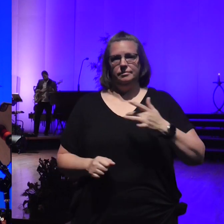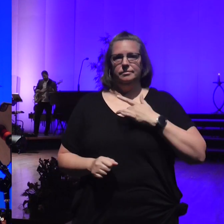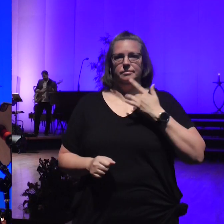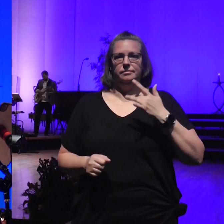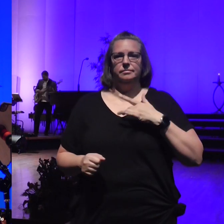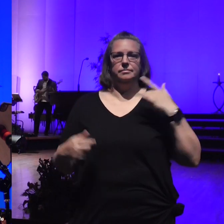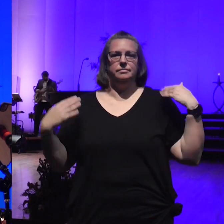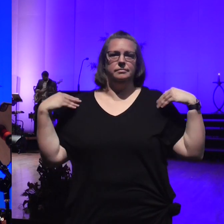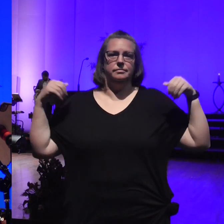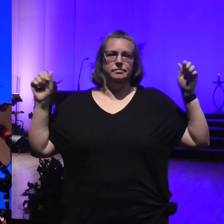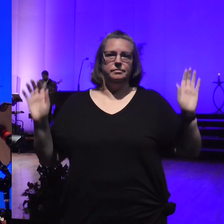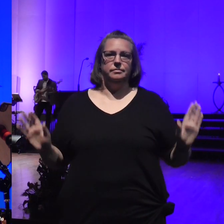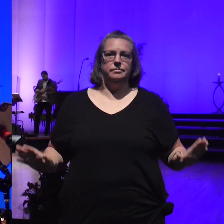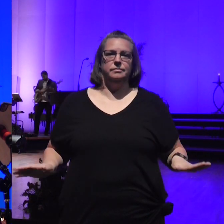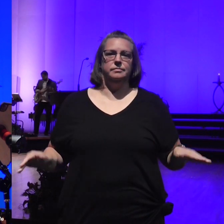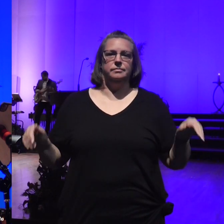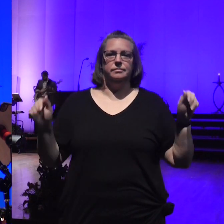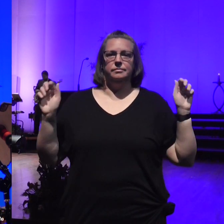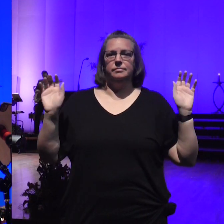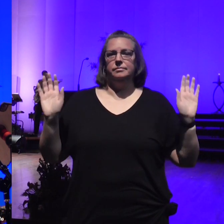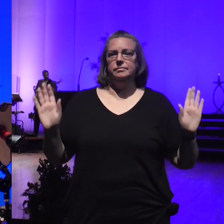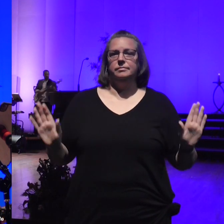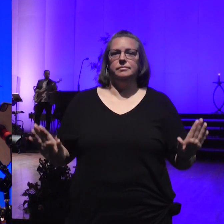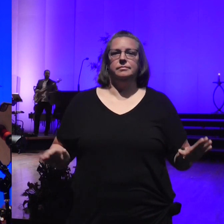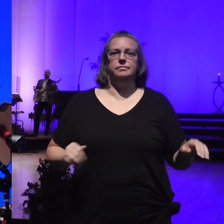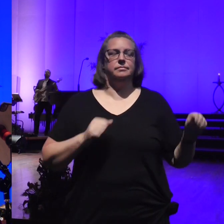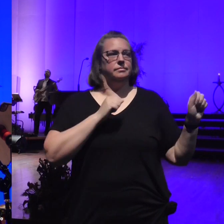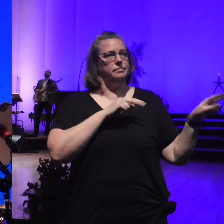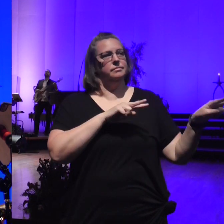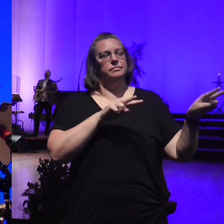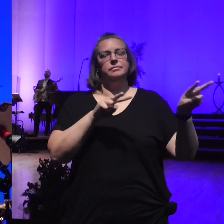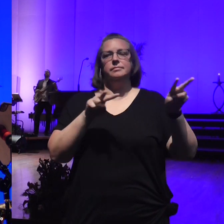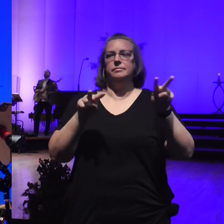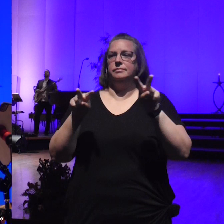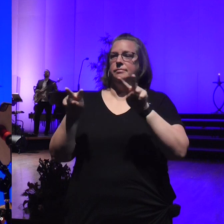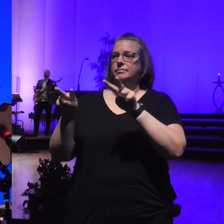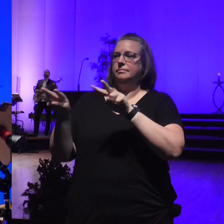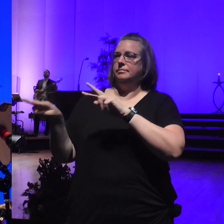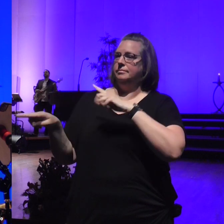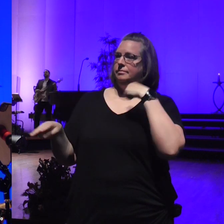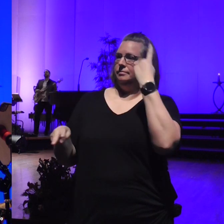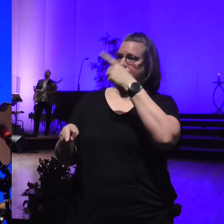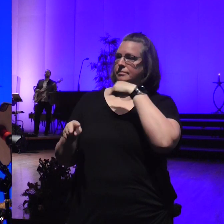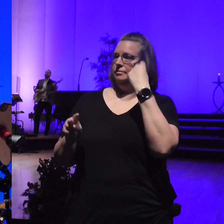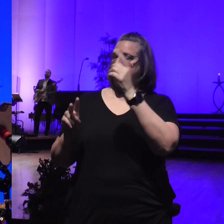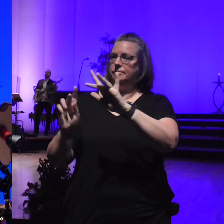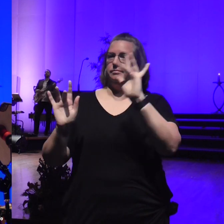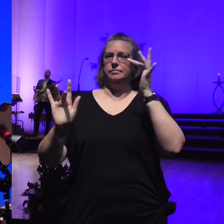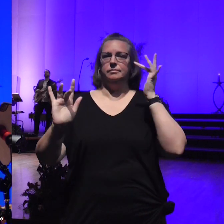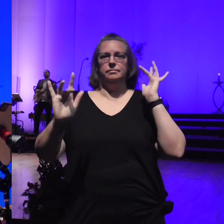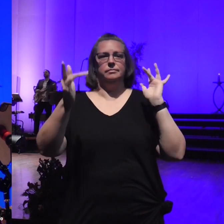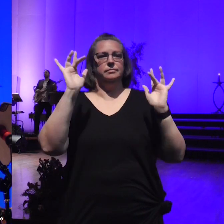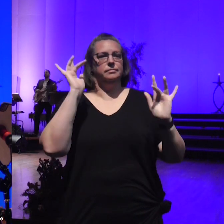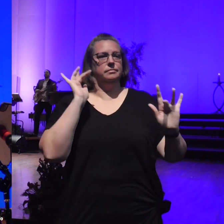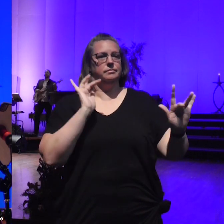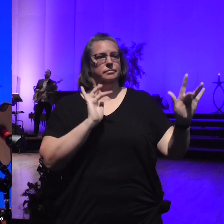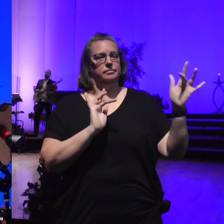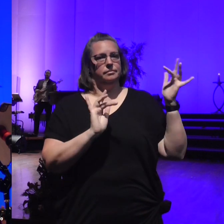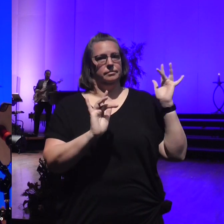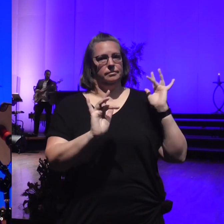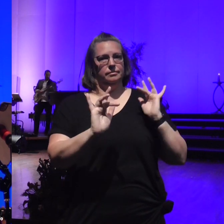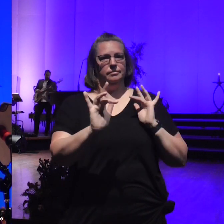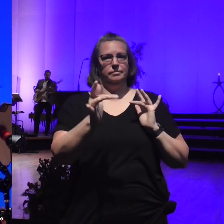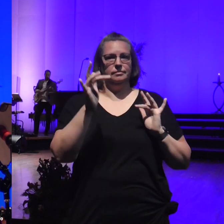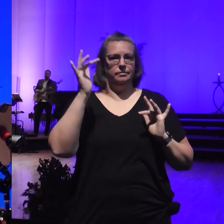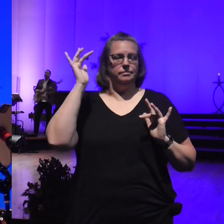grace. I can hear the brush of angel wings. I see glory on